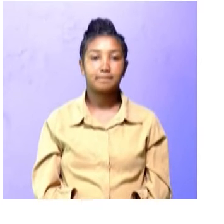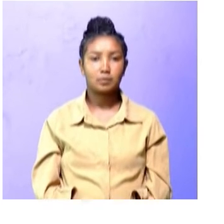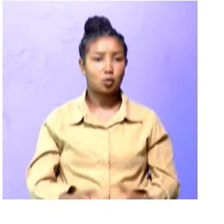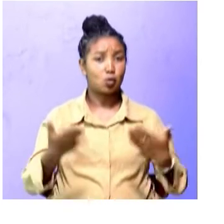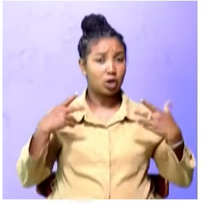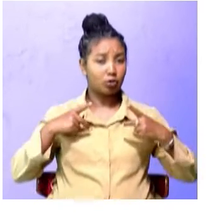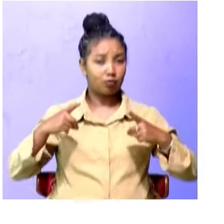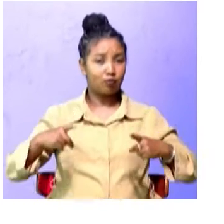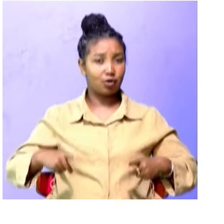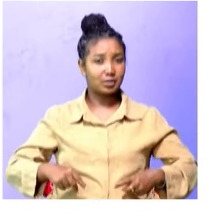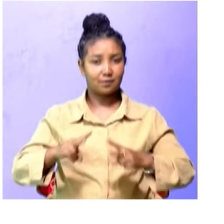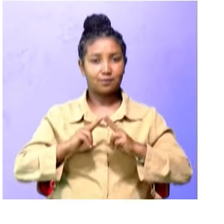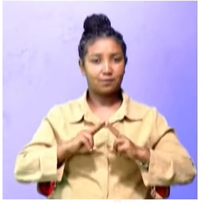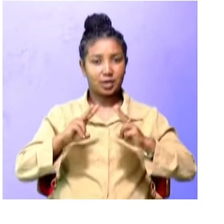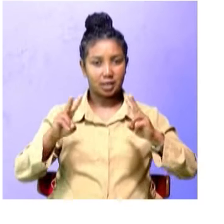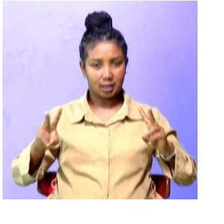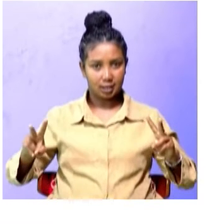is very